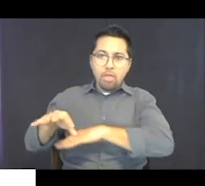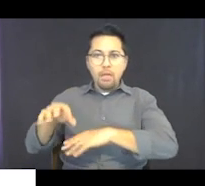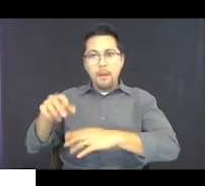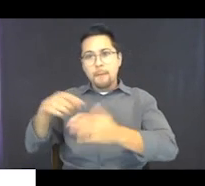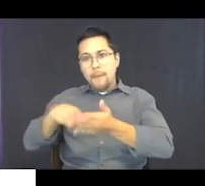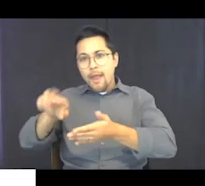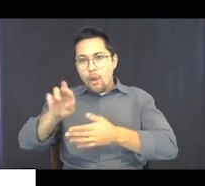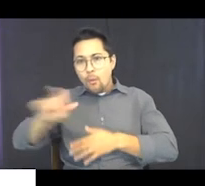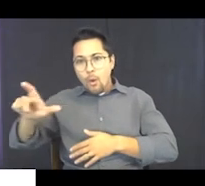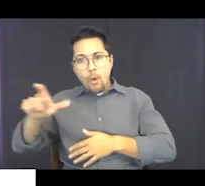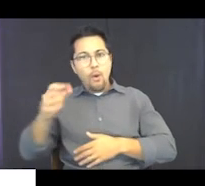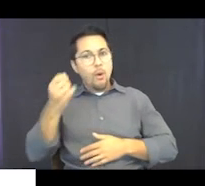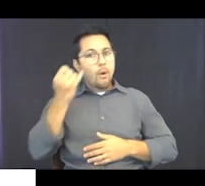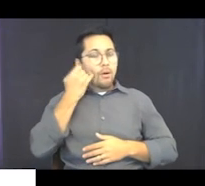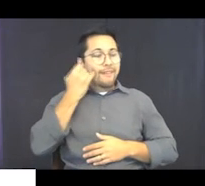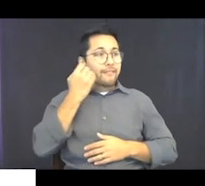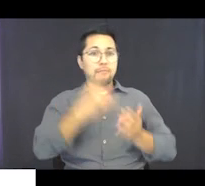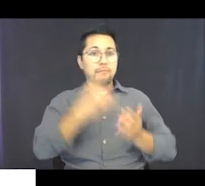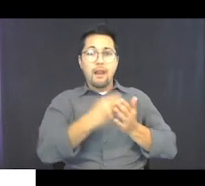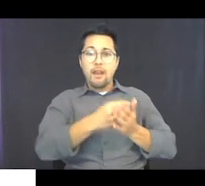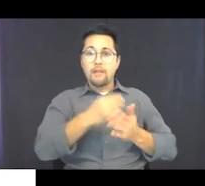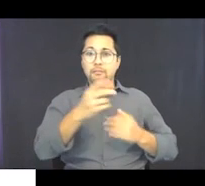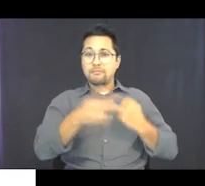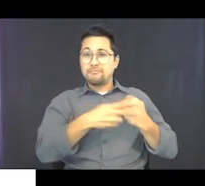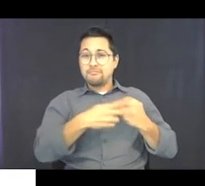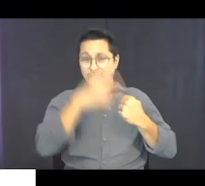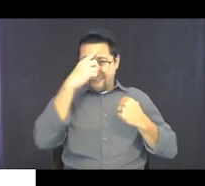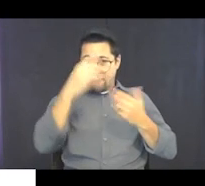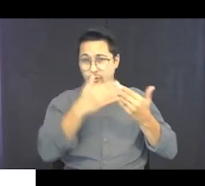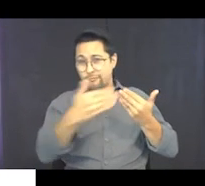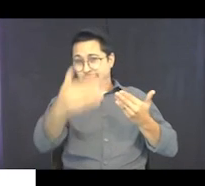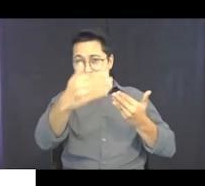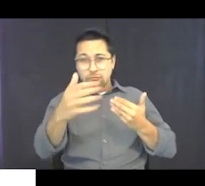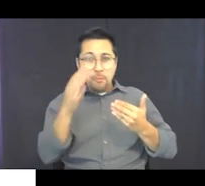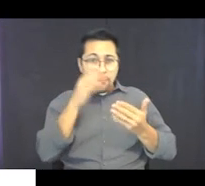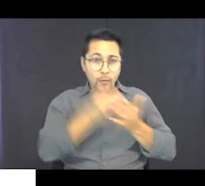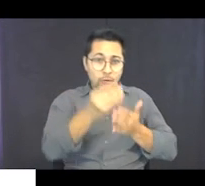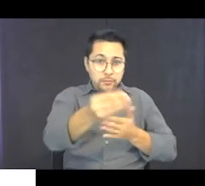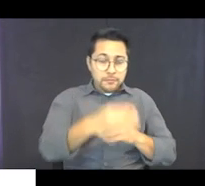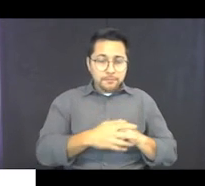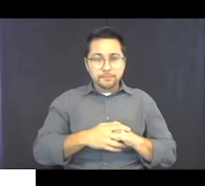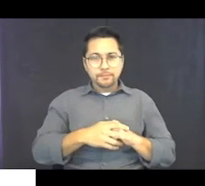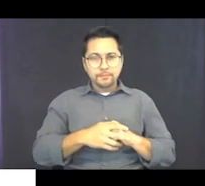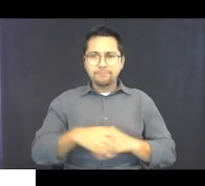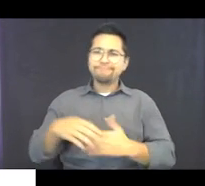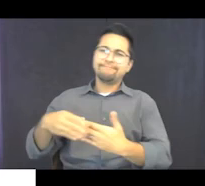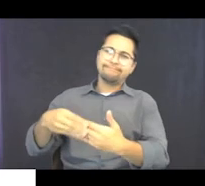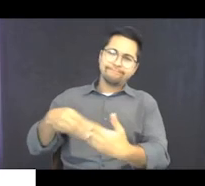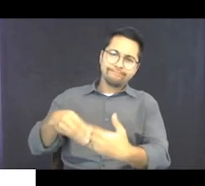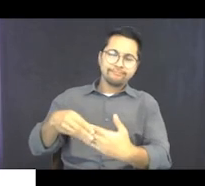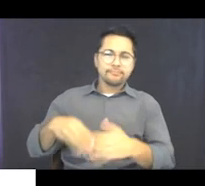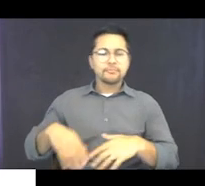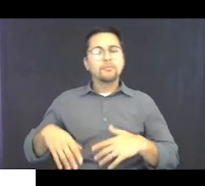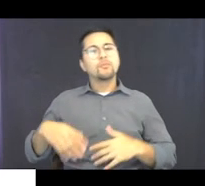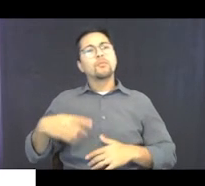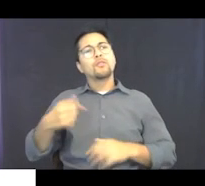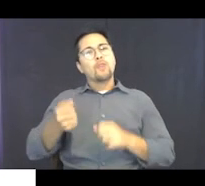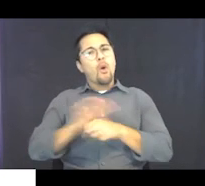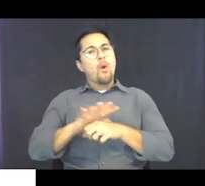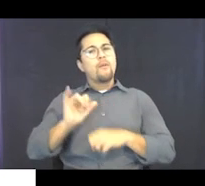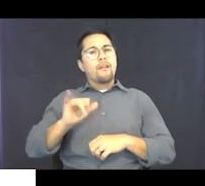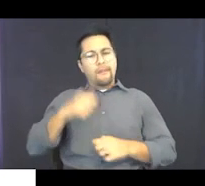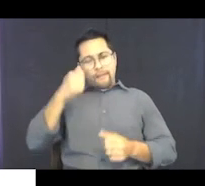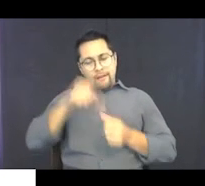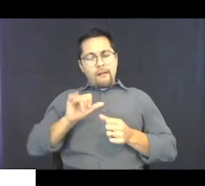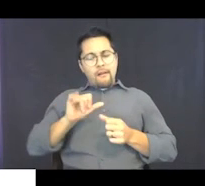to be saved for a future purchase. Be agile. COVID has reminded us the importance of